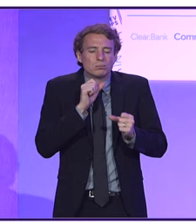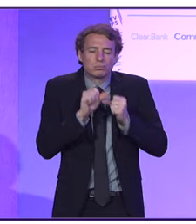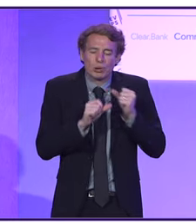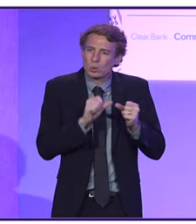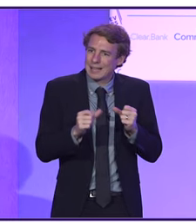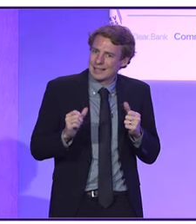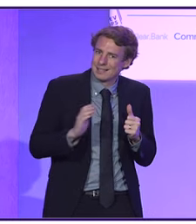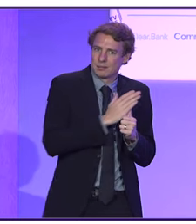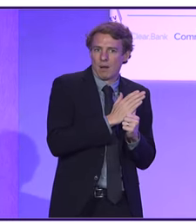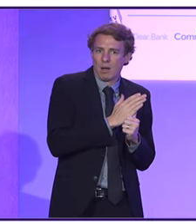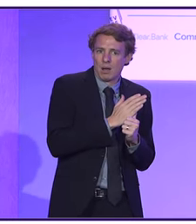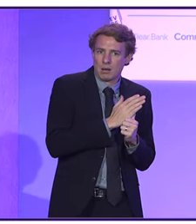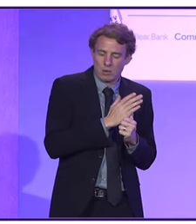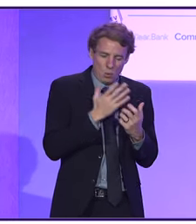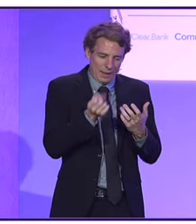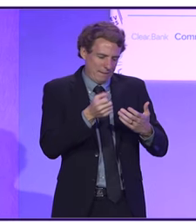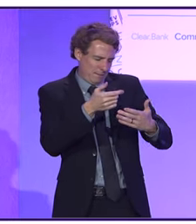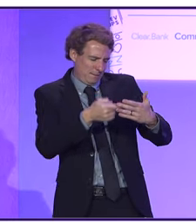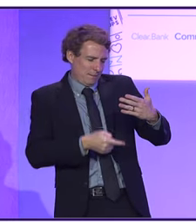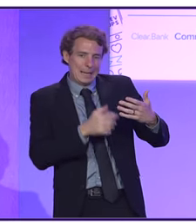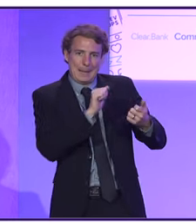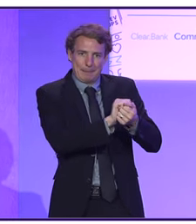is precisely what you need and nothing more.